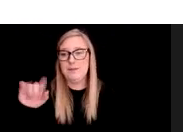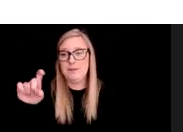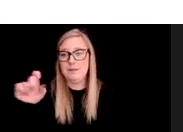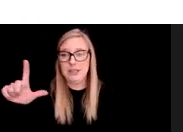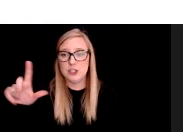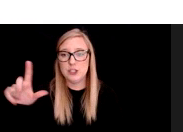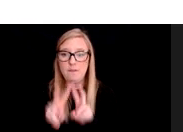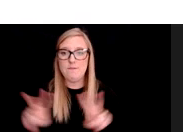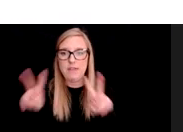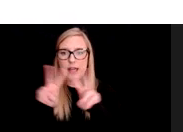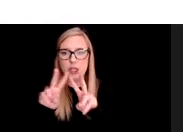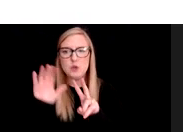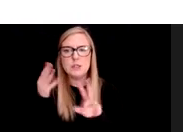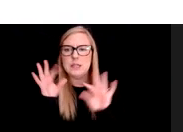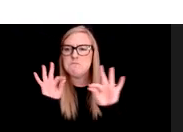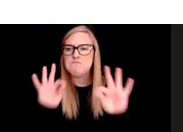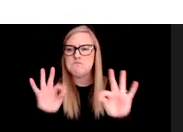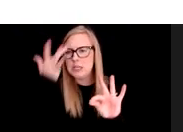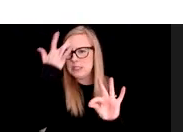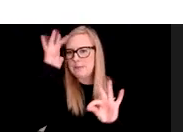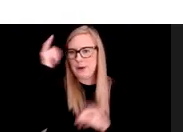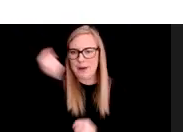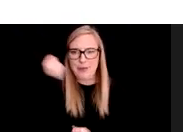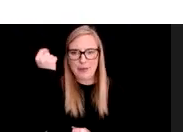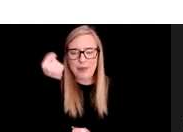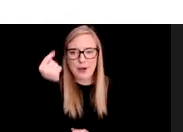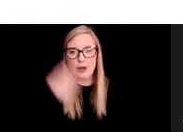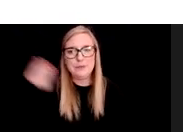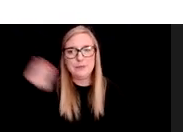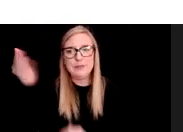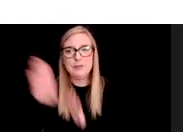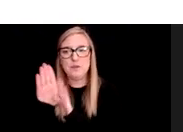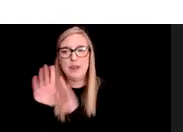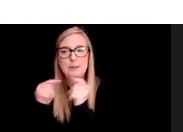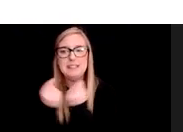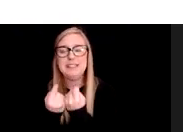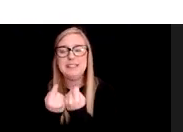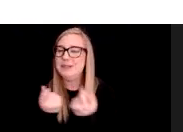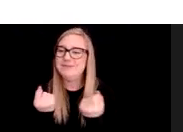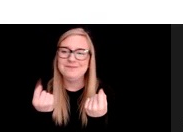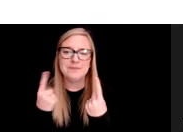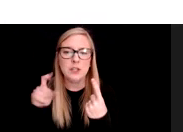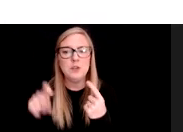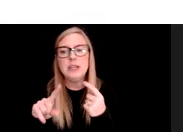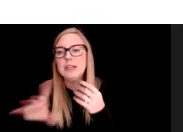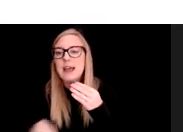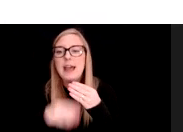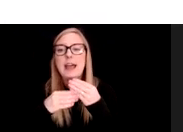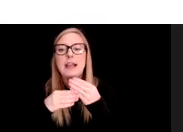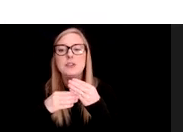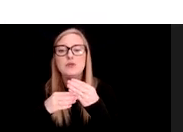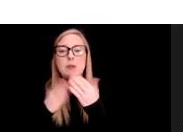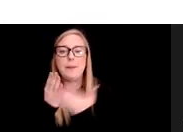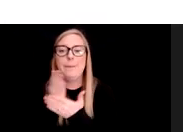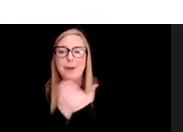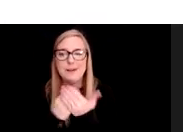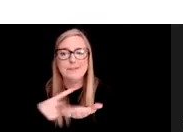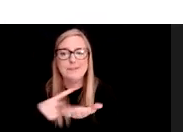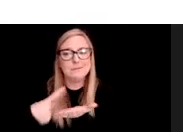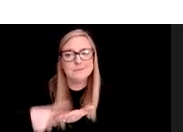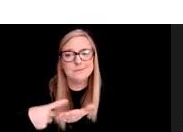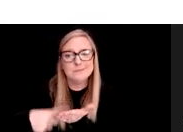a design to a development handoff, but there also needs to be that extra step of explanation for the fluidity and the responsiveness